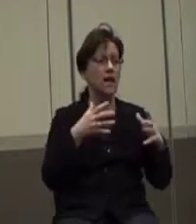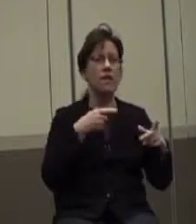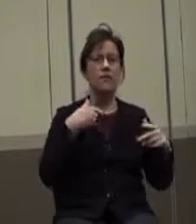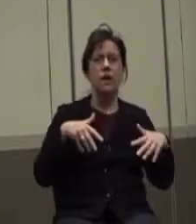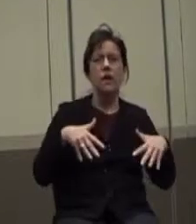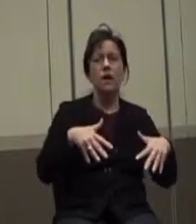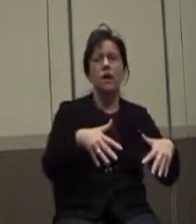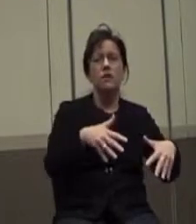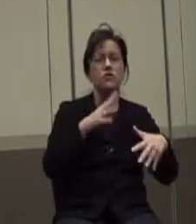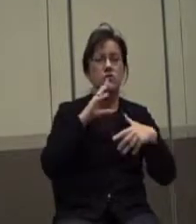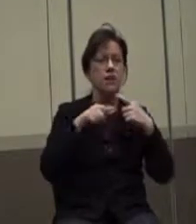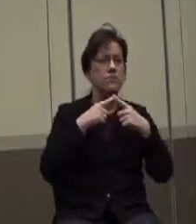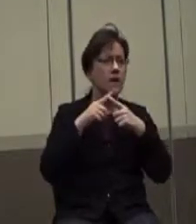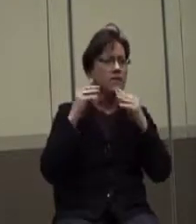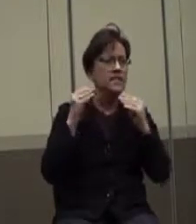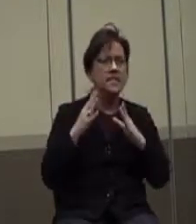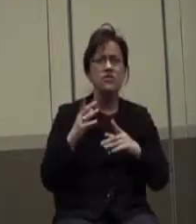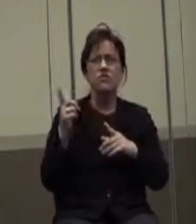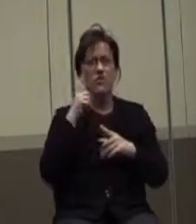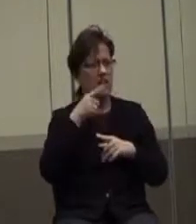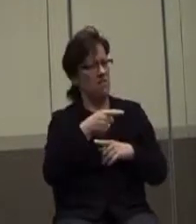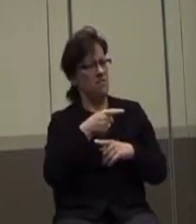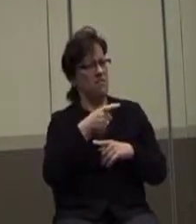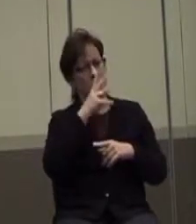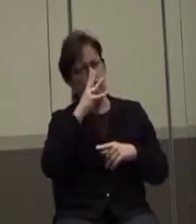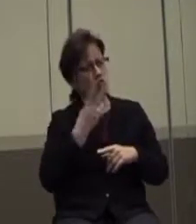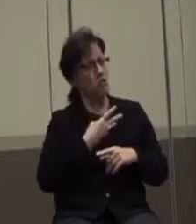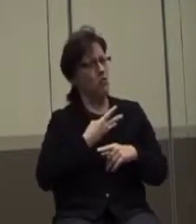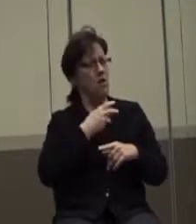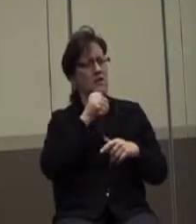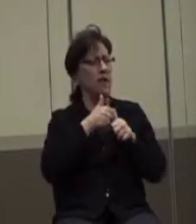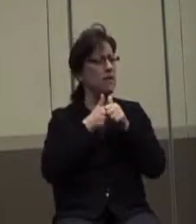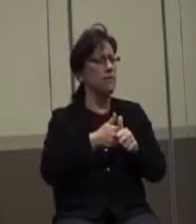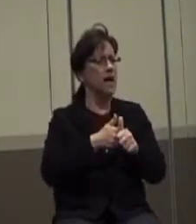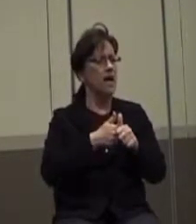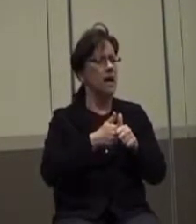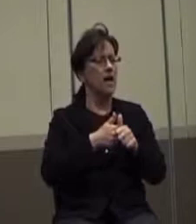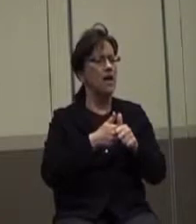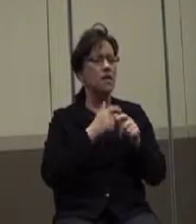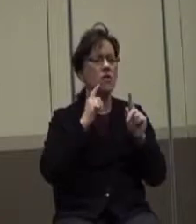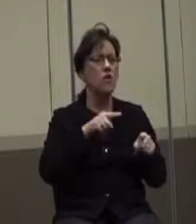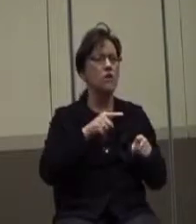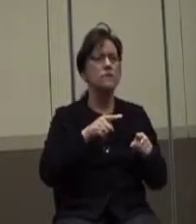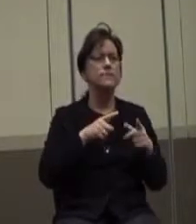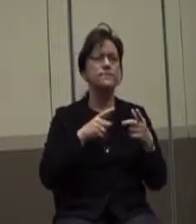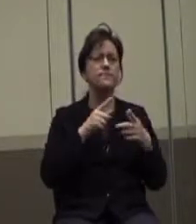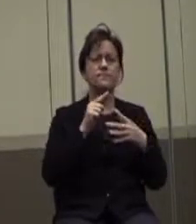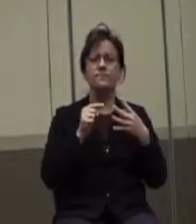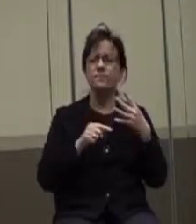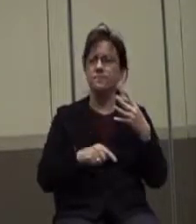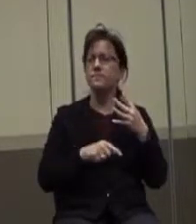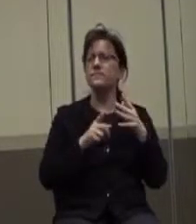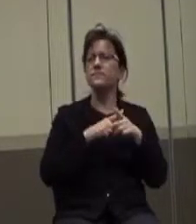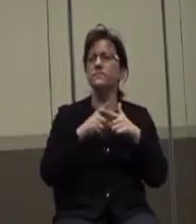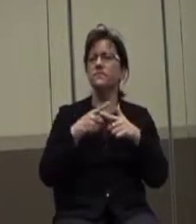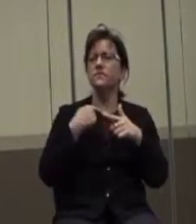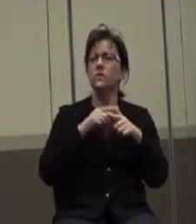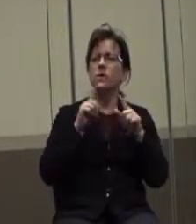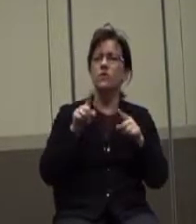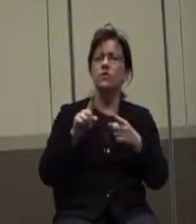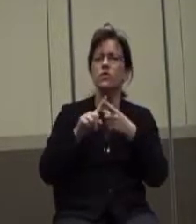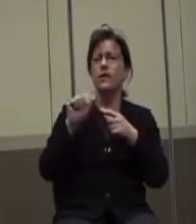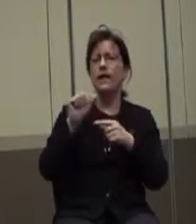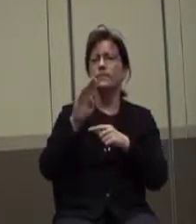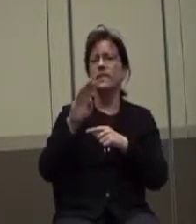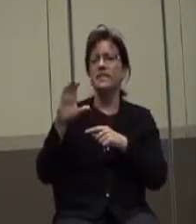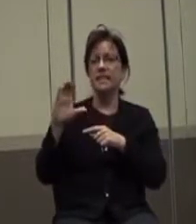how the teacher thinks it's non-compliance for some of the behaviors that you're seeing. And then we go to the